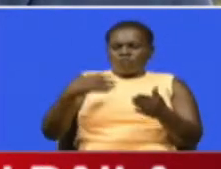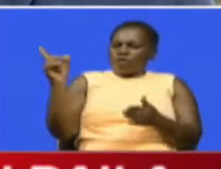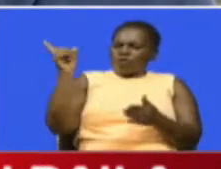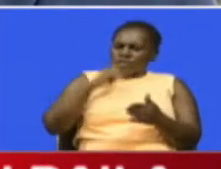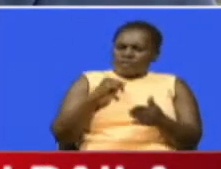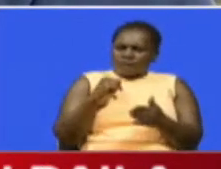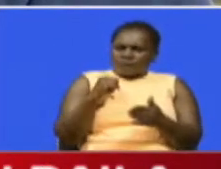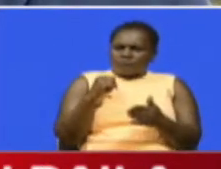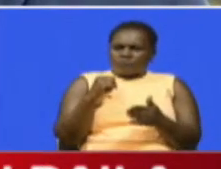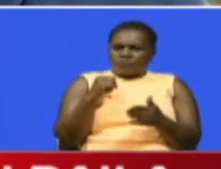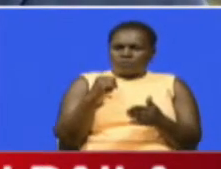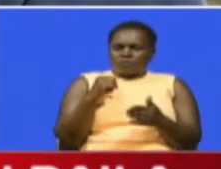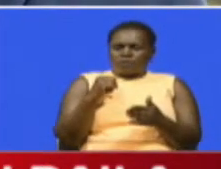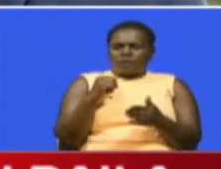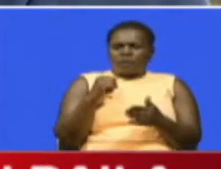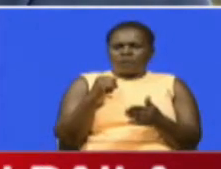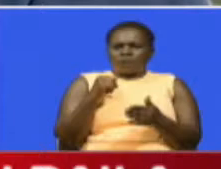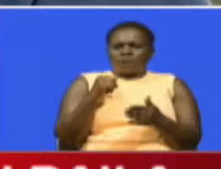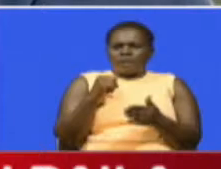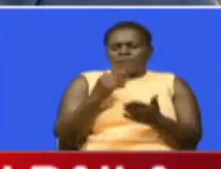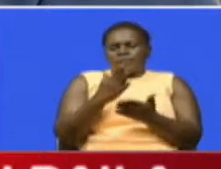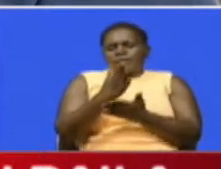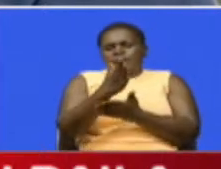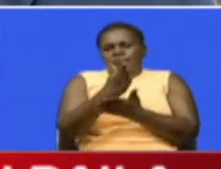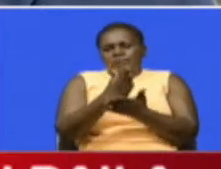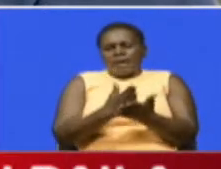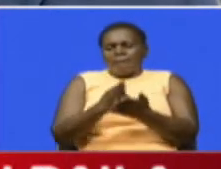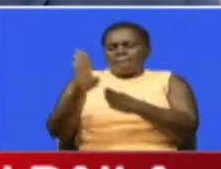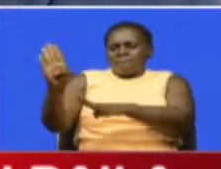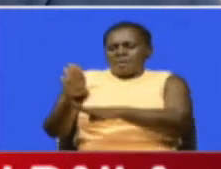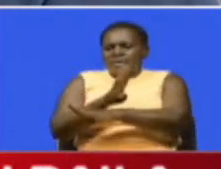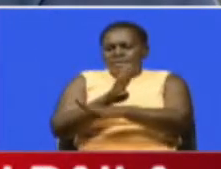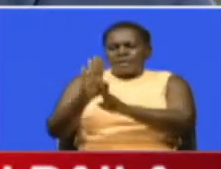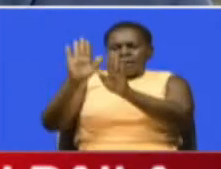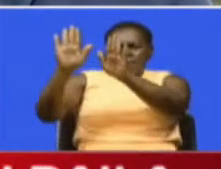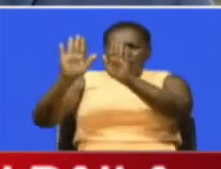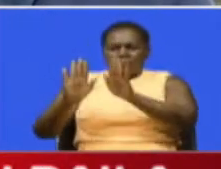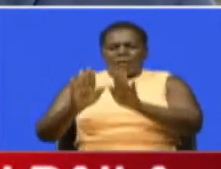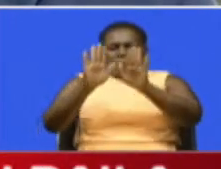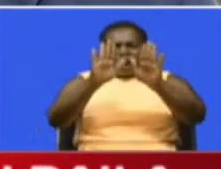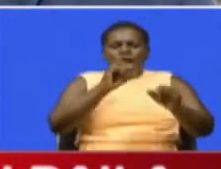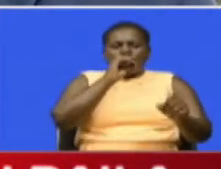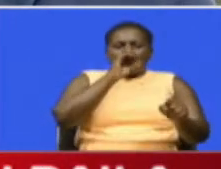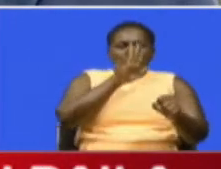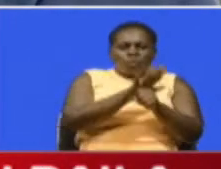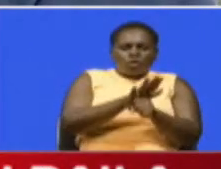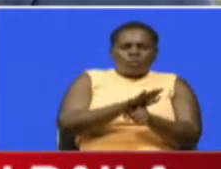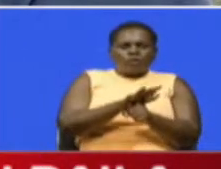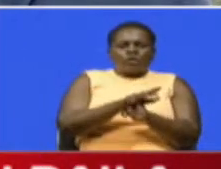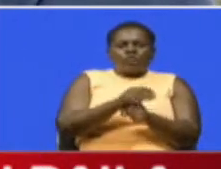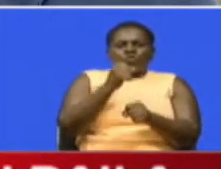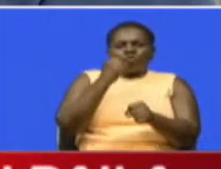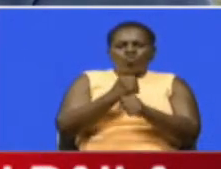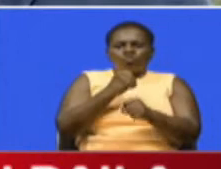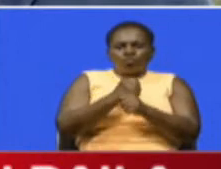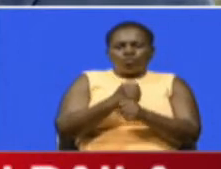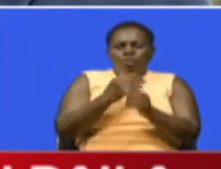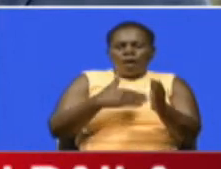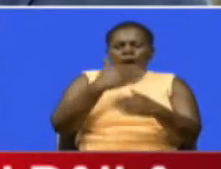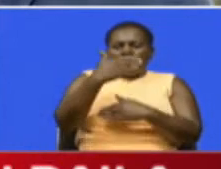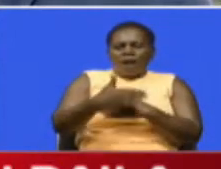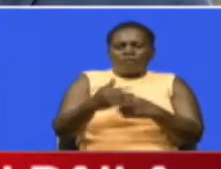before 2 years, some of them are busy campaigning, promising what they are going to do after